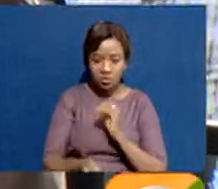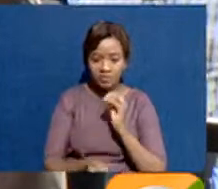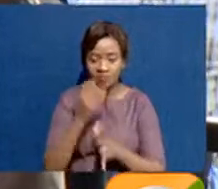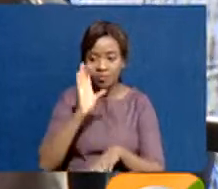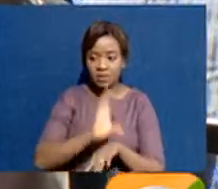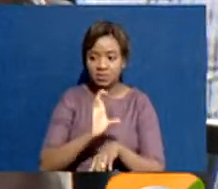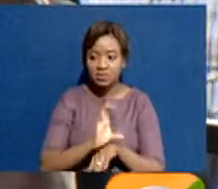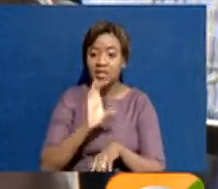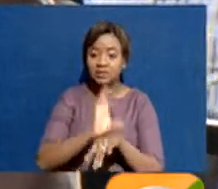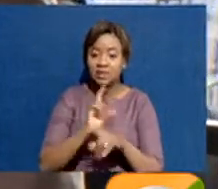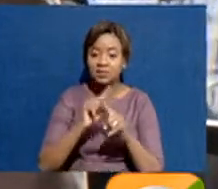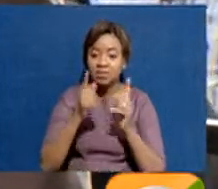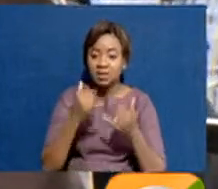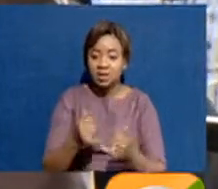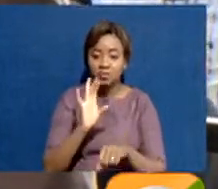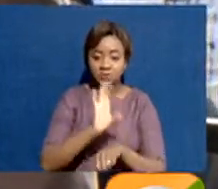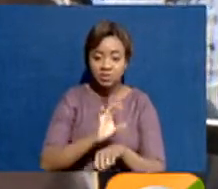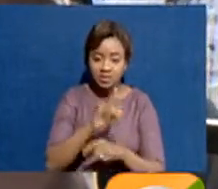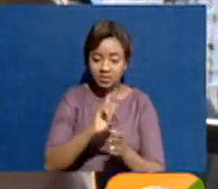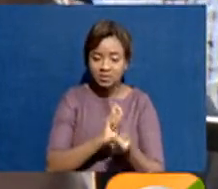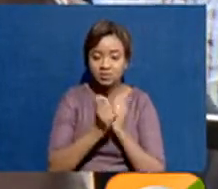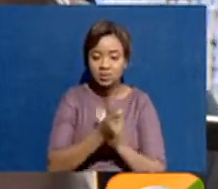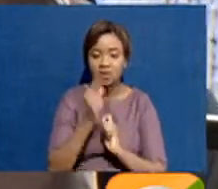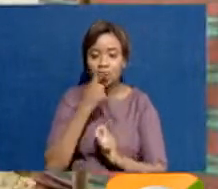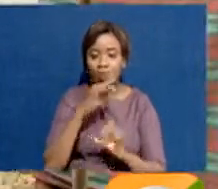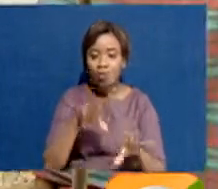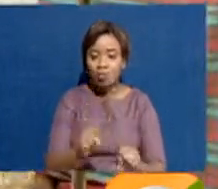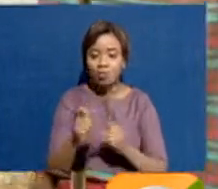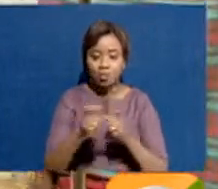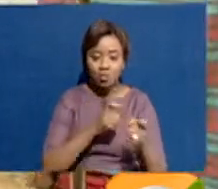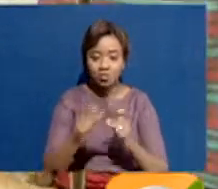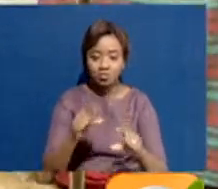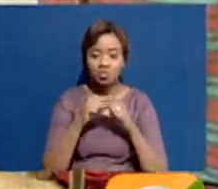now associated solely with Paul Mackenzie.